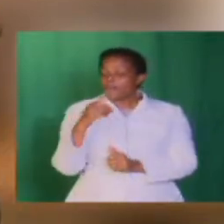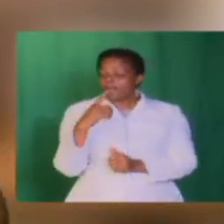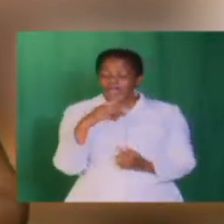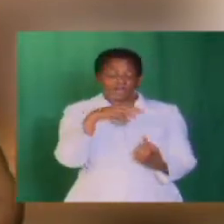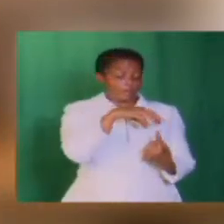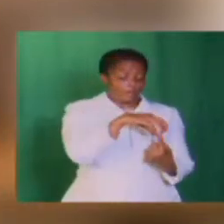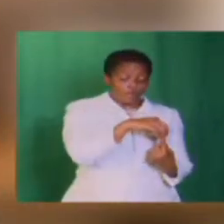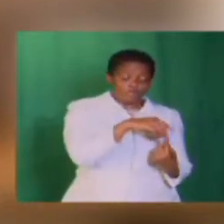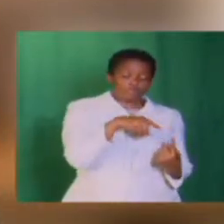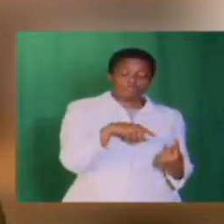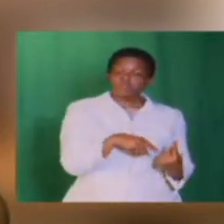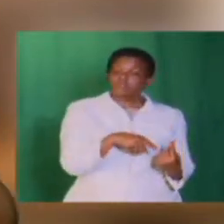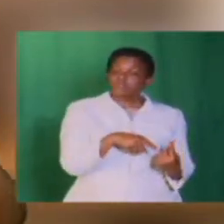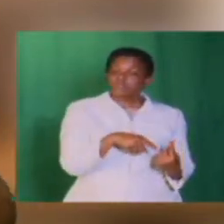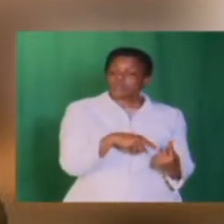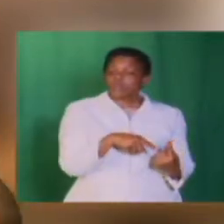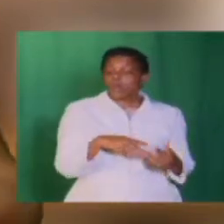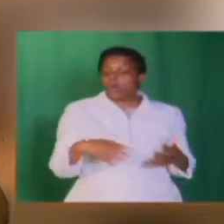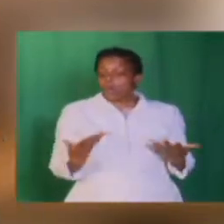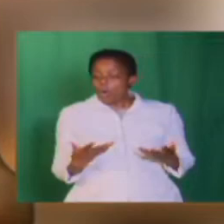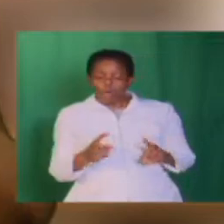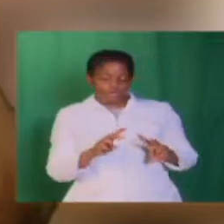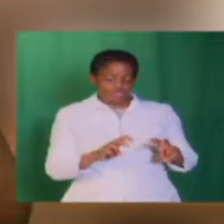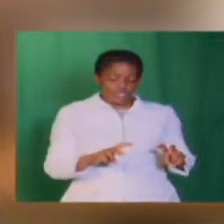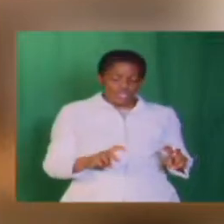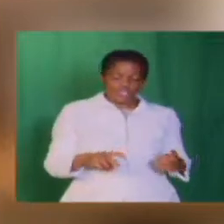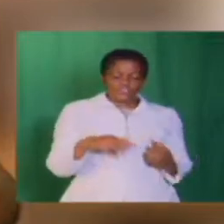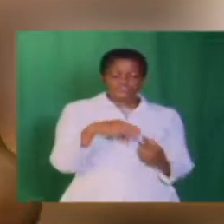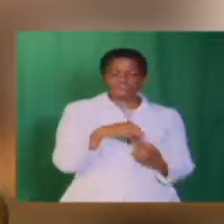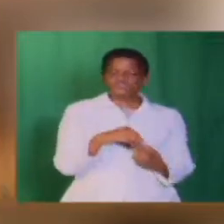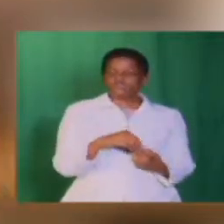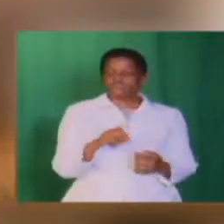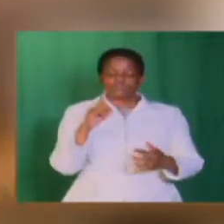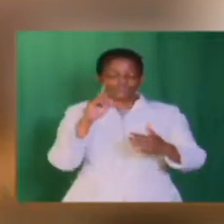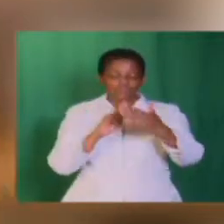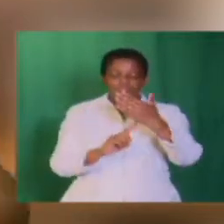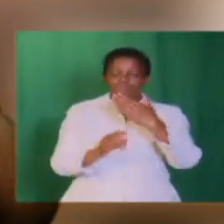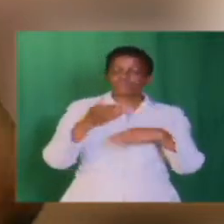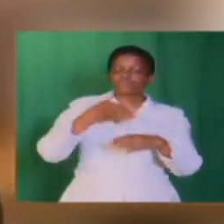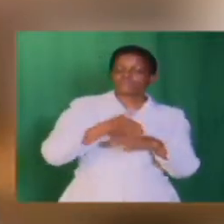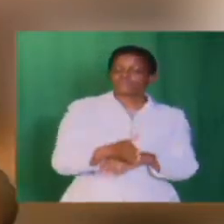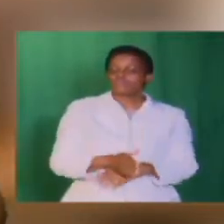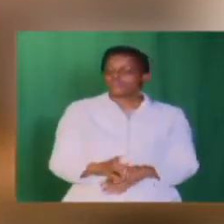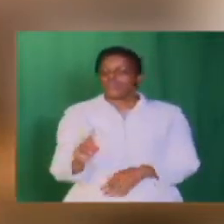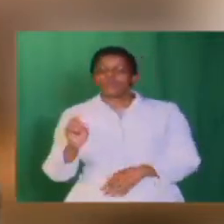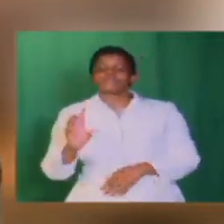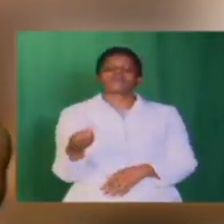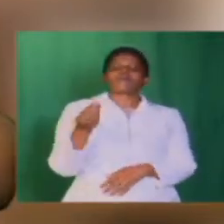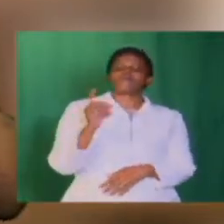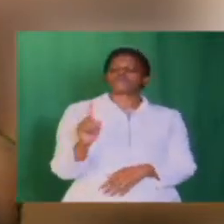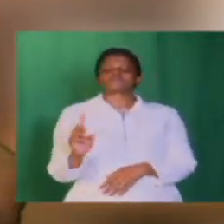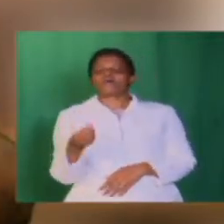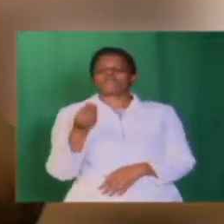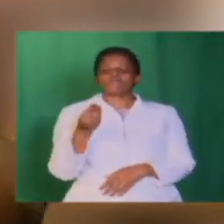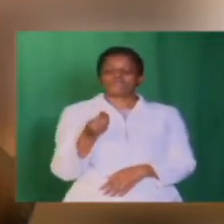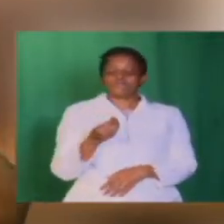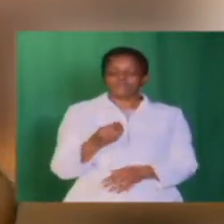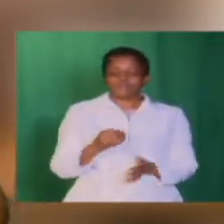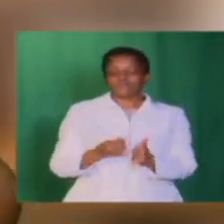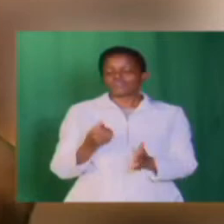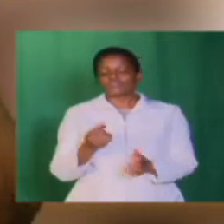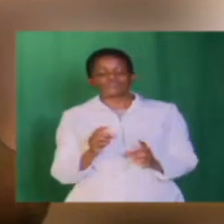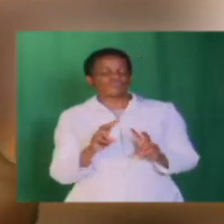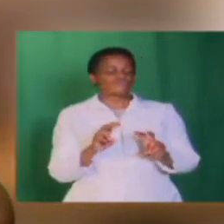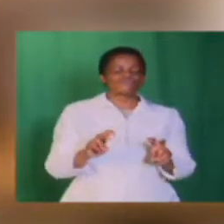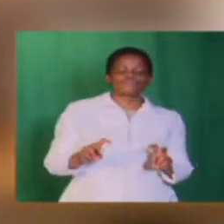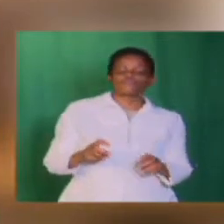your employer, or if you are looking for a job, you cannot walk into an interview and say, hey, what's up? I'm looking for a job here,